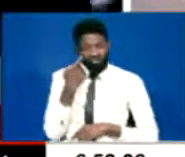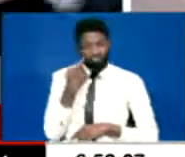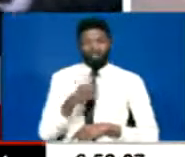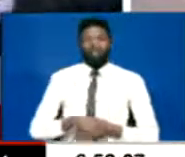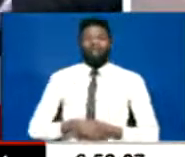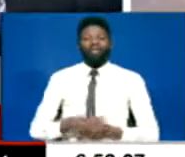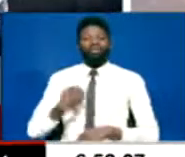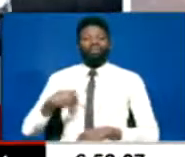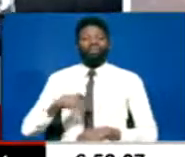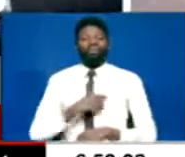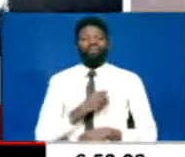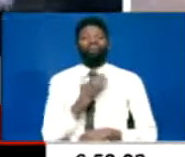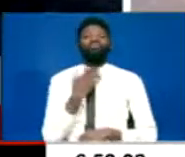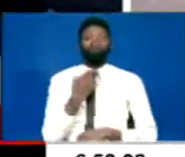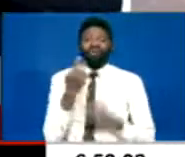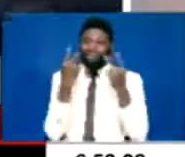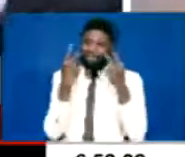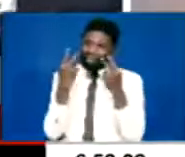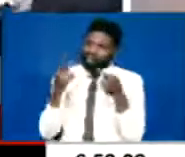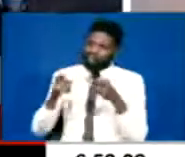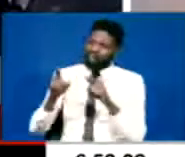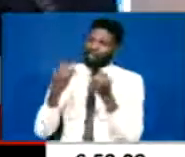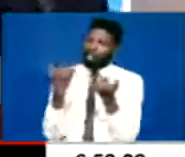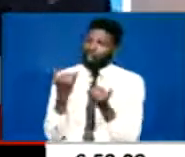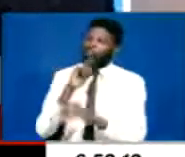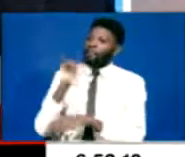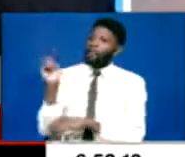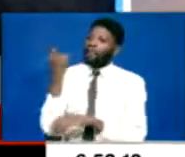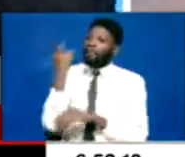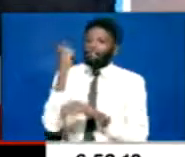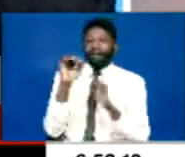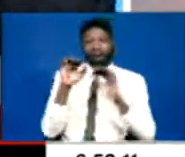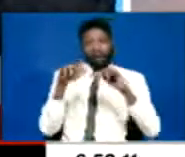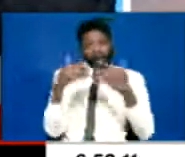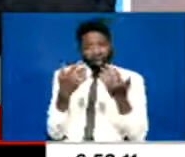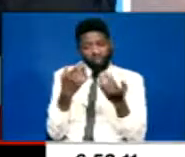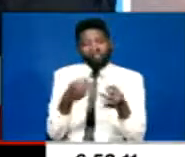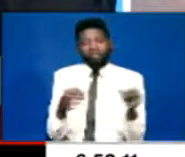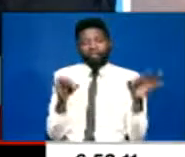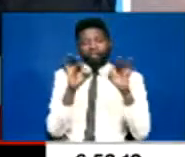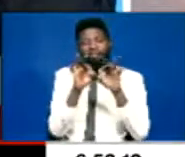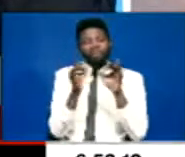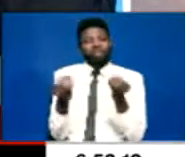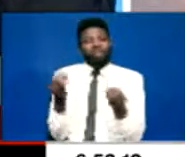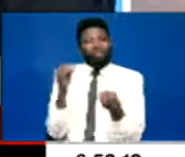his presidential bid, because it is very much important and relevant to this one.